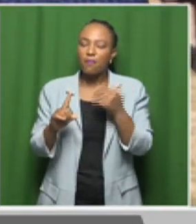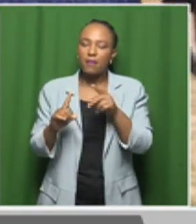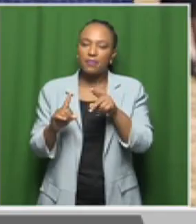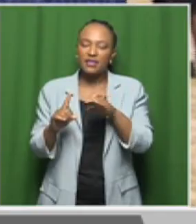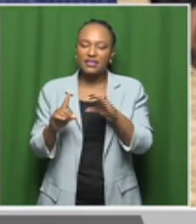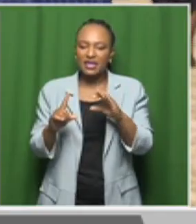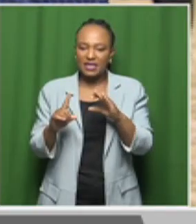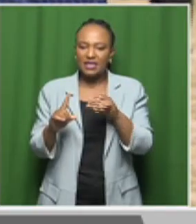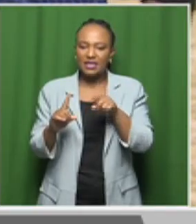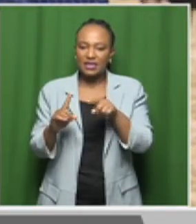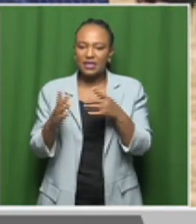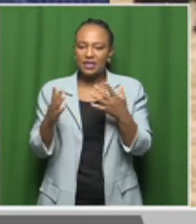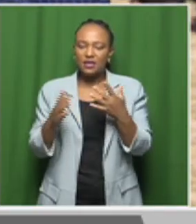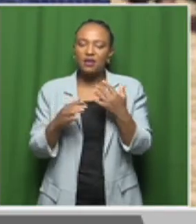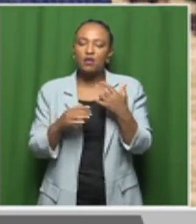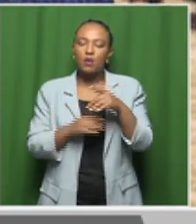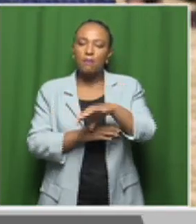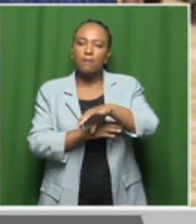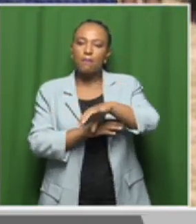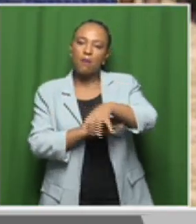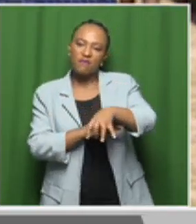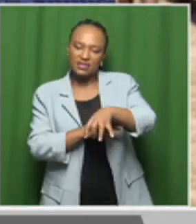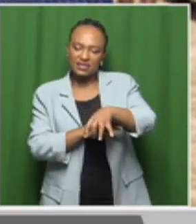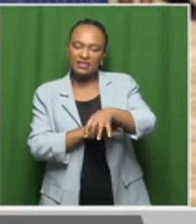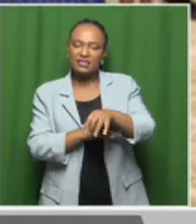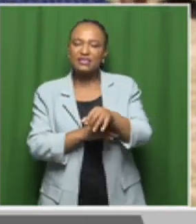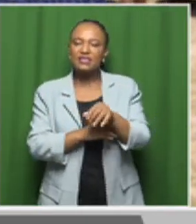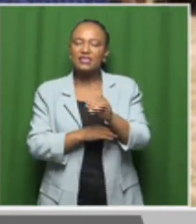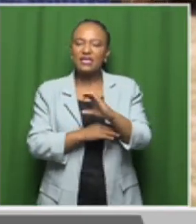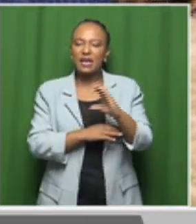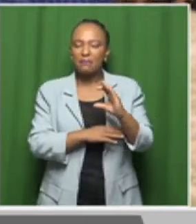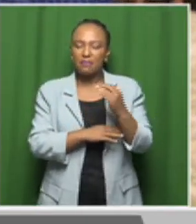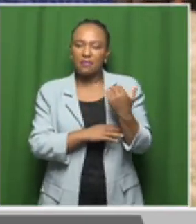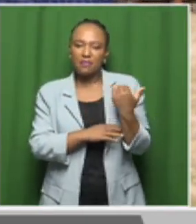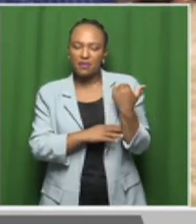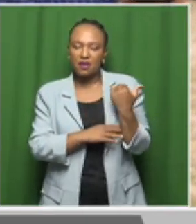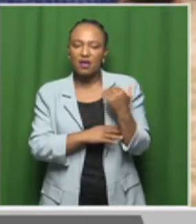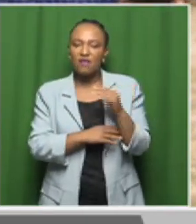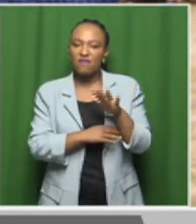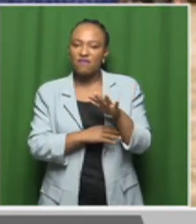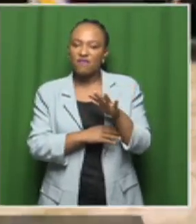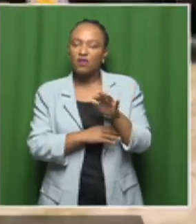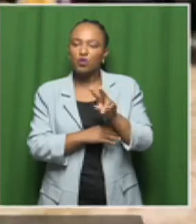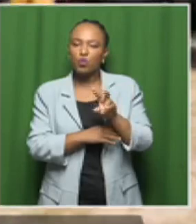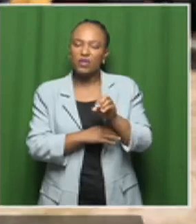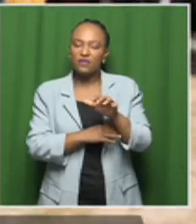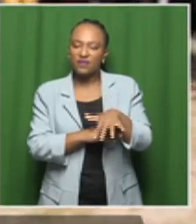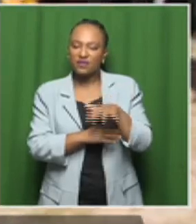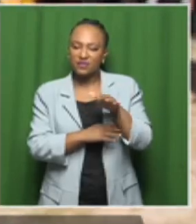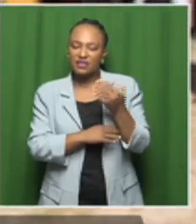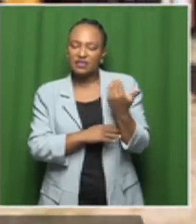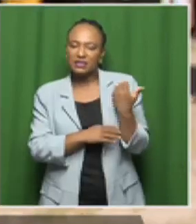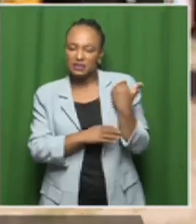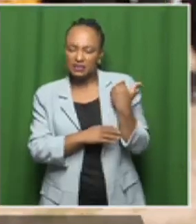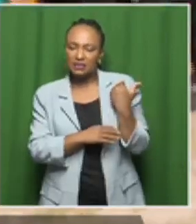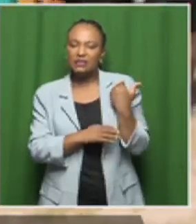ANC here in the province of the Western Cape. Back in 2015, when they held that particular January 8th